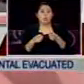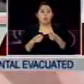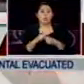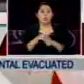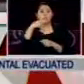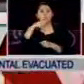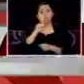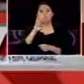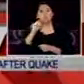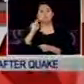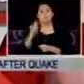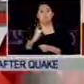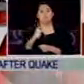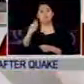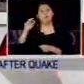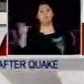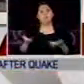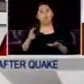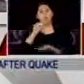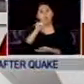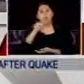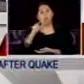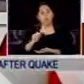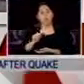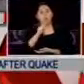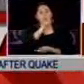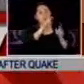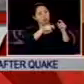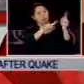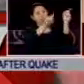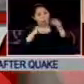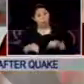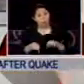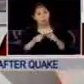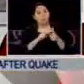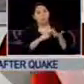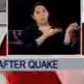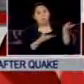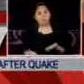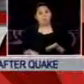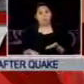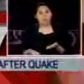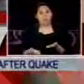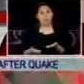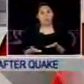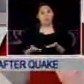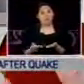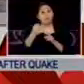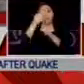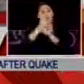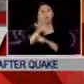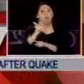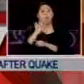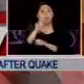Ayala Avenue, Makati City, is commanded to bring before the Senate at 2 p.m. on February